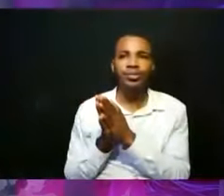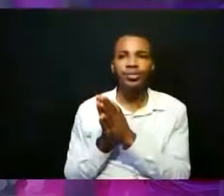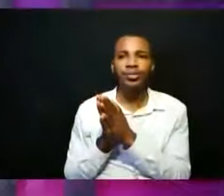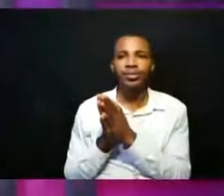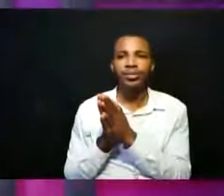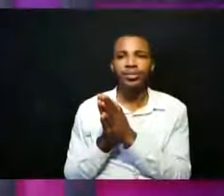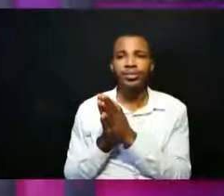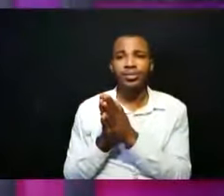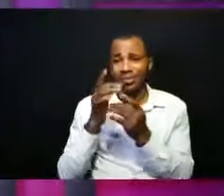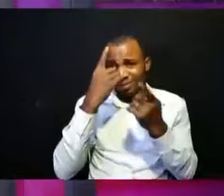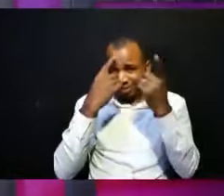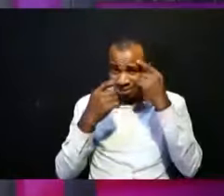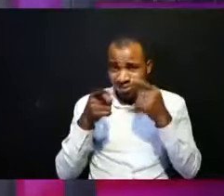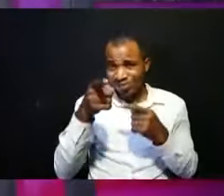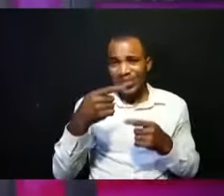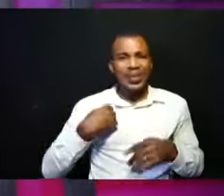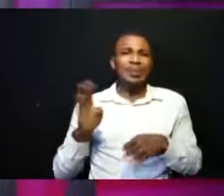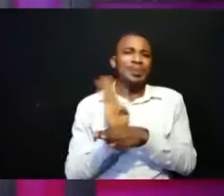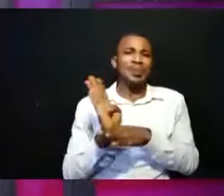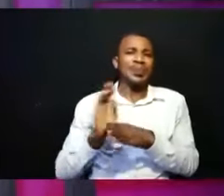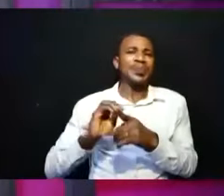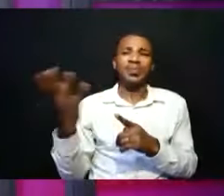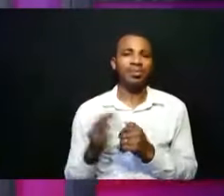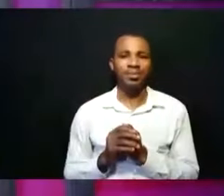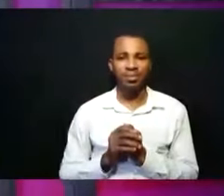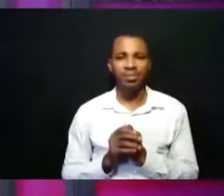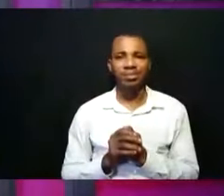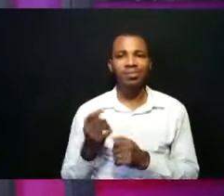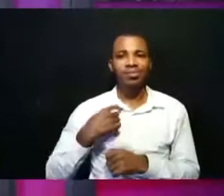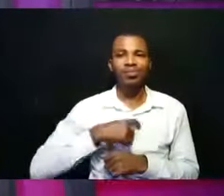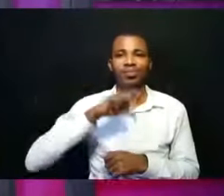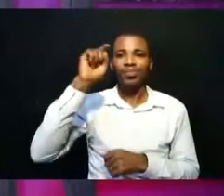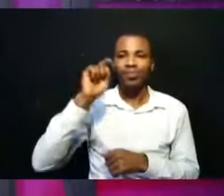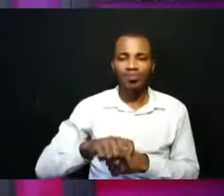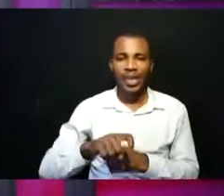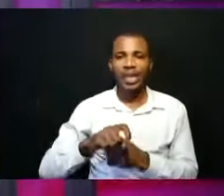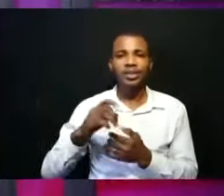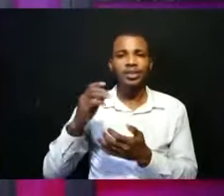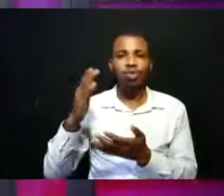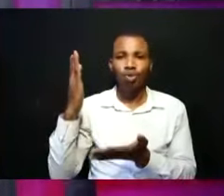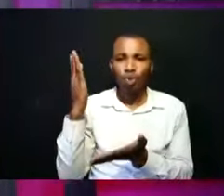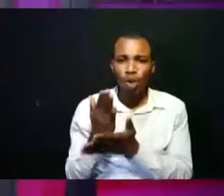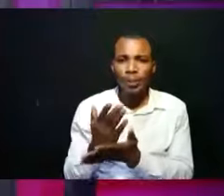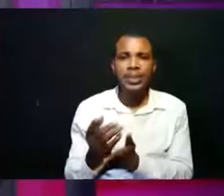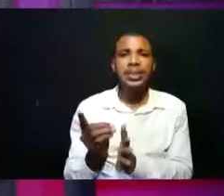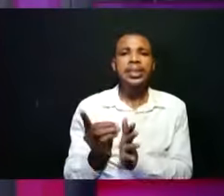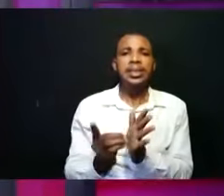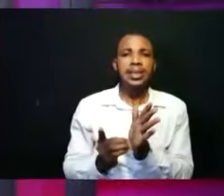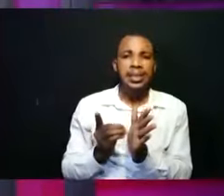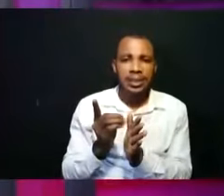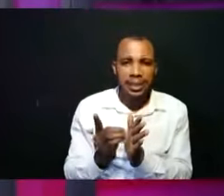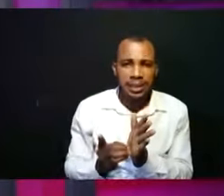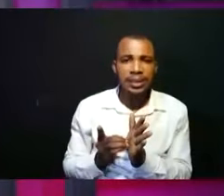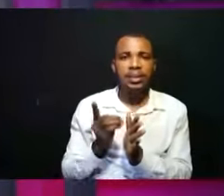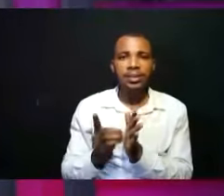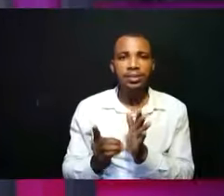Because we don't have time. We have to be careful of delays. Once you have the